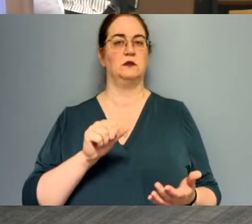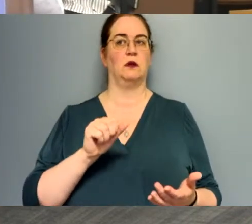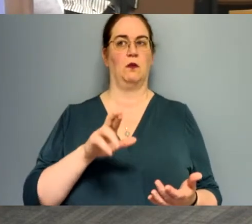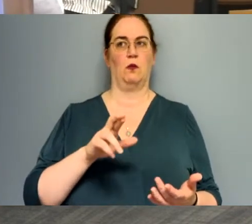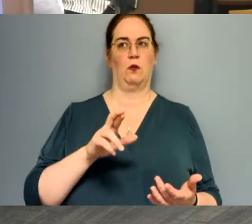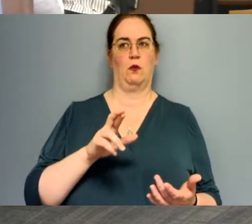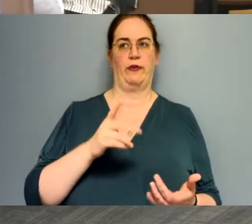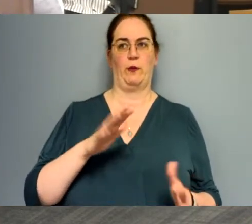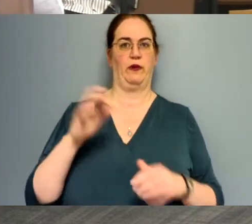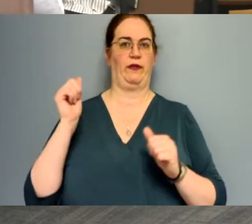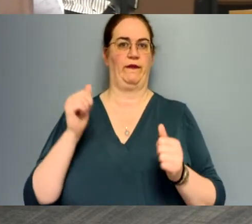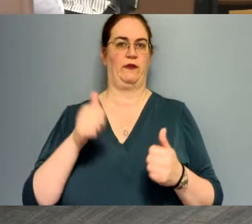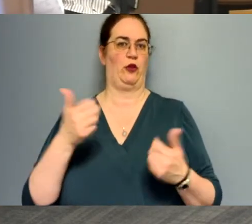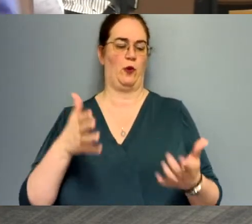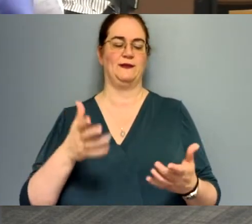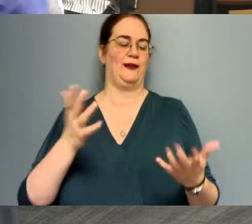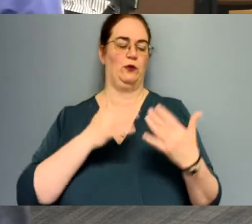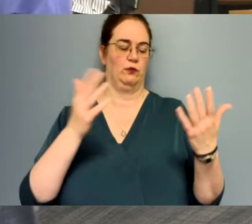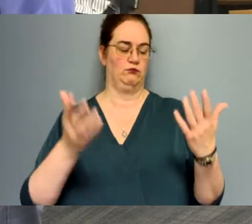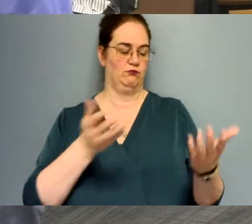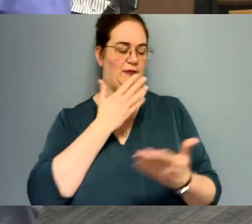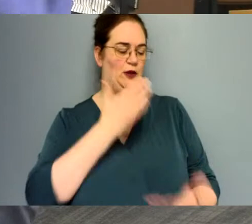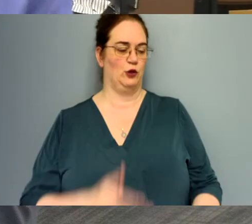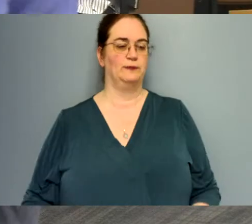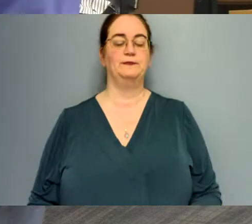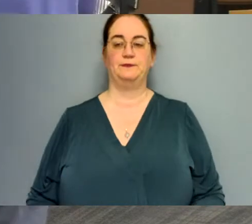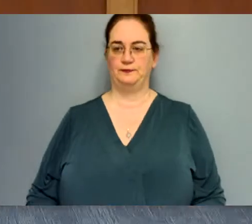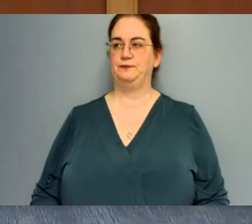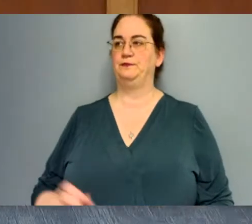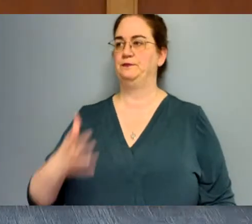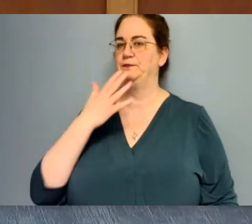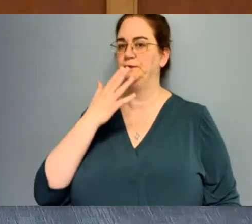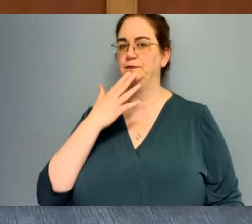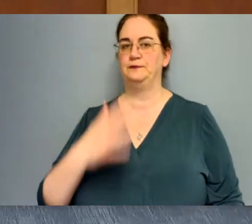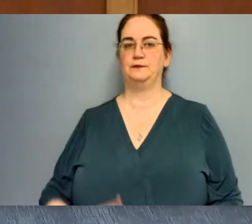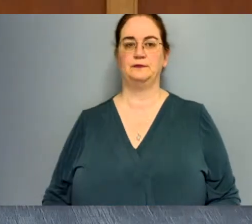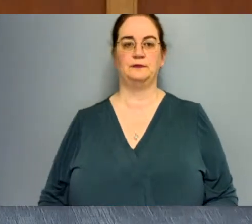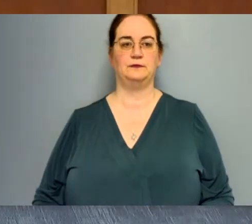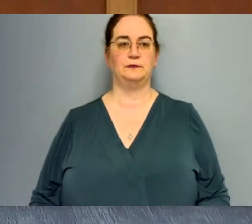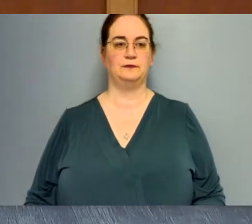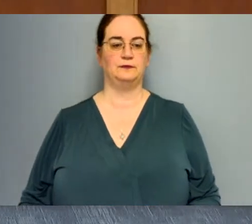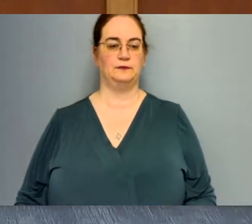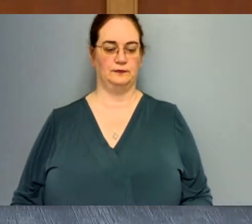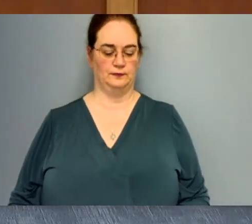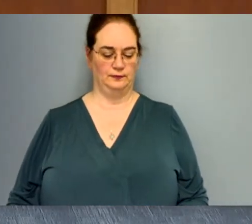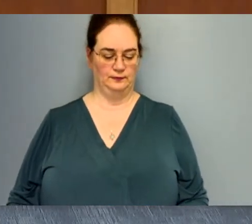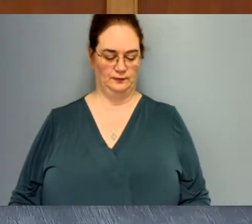otherwise? Either of those. Thank you. Okay, thank you.